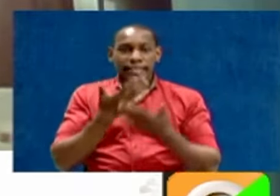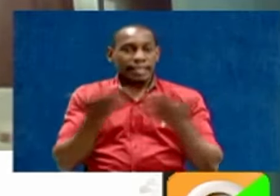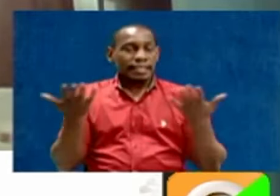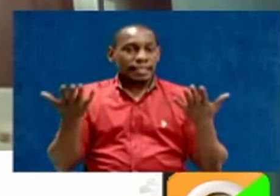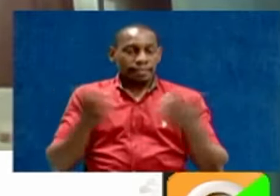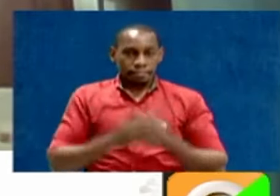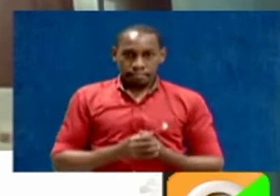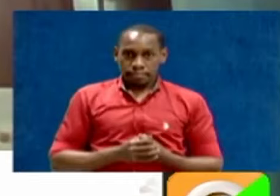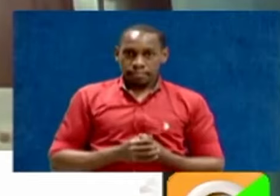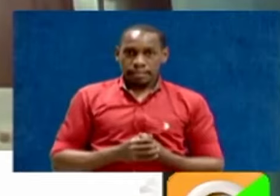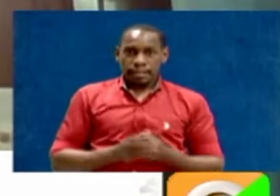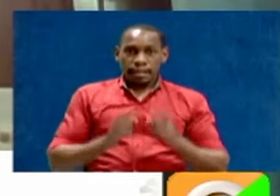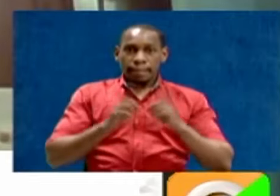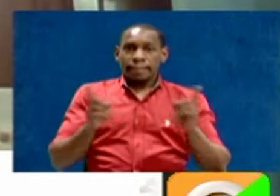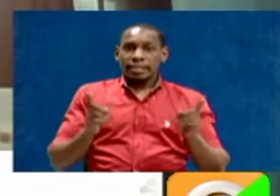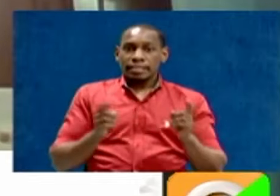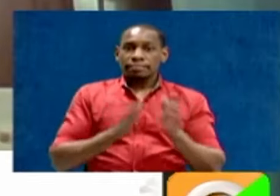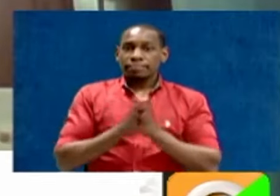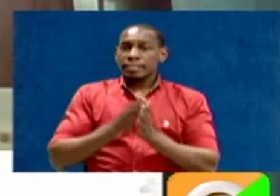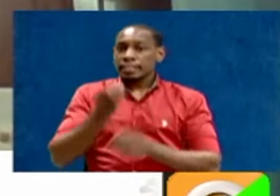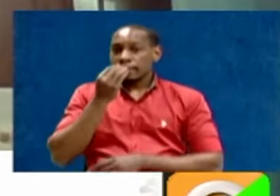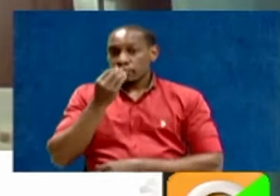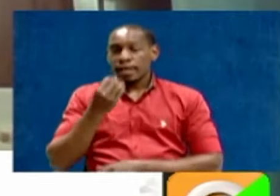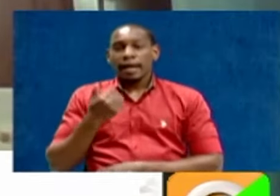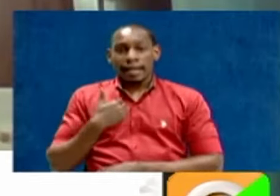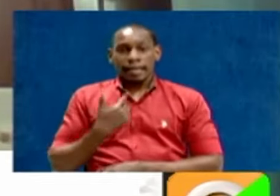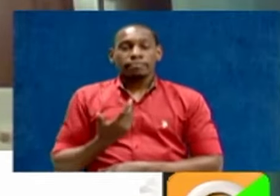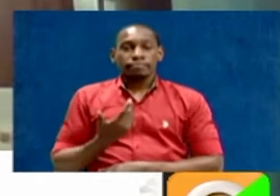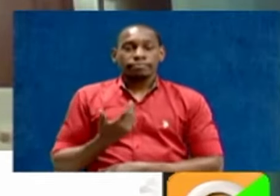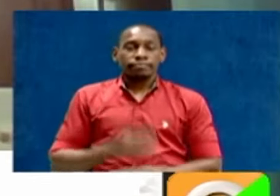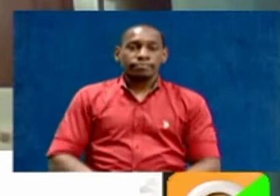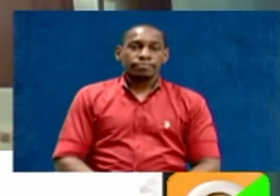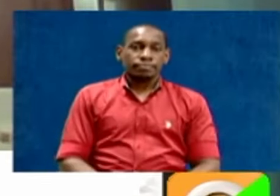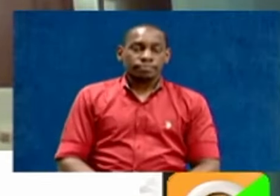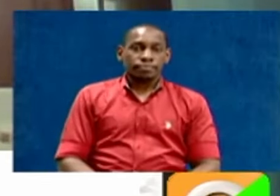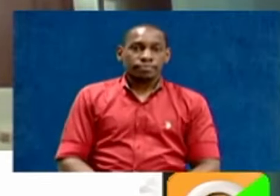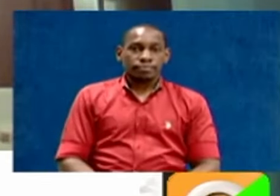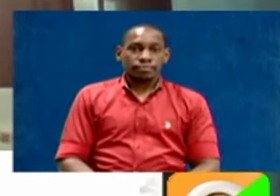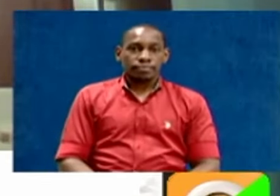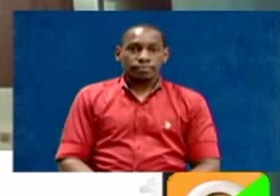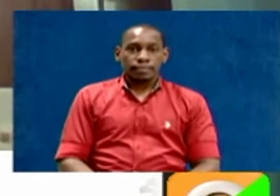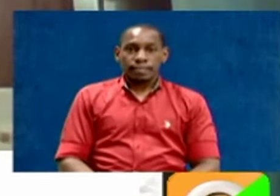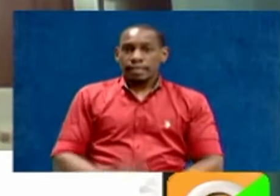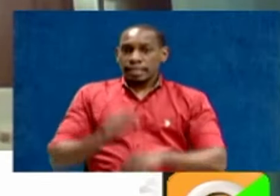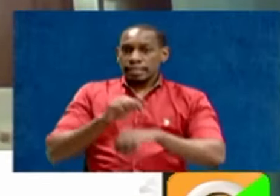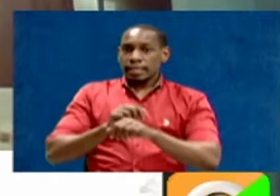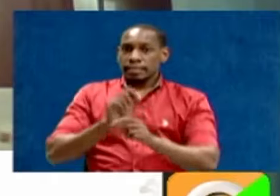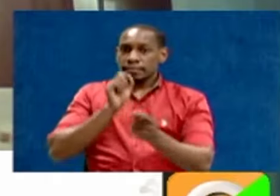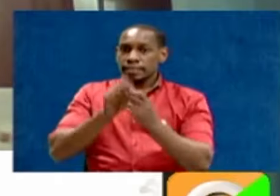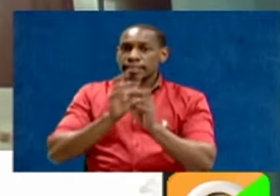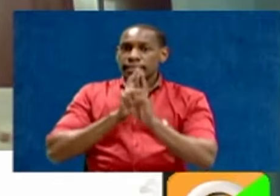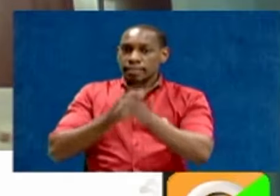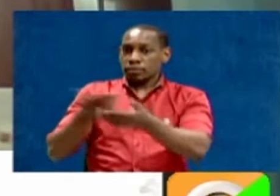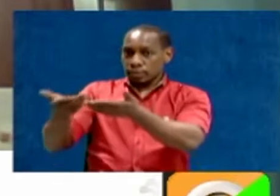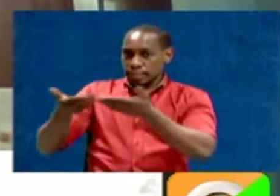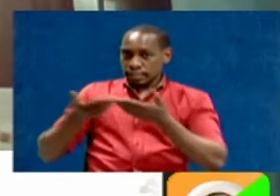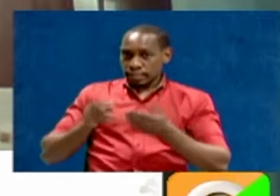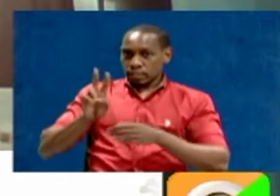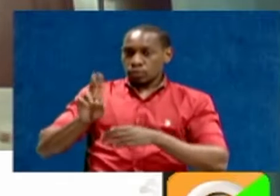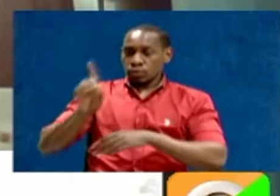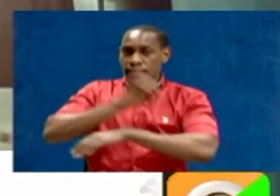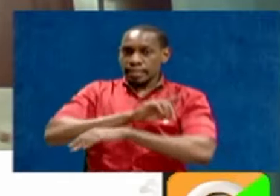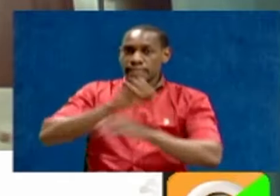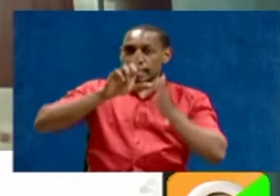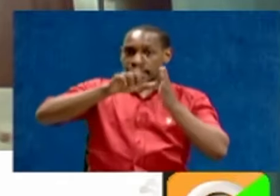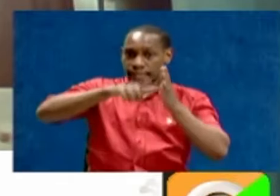anything. But my appetite was still good. So when the test results came out 2 days